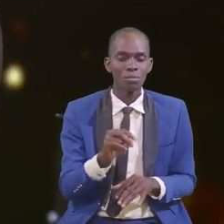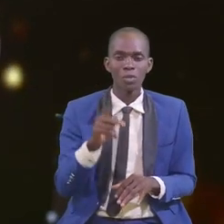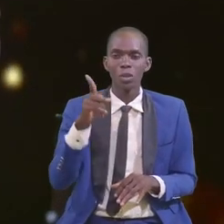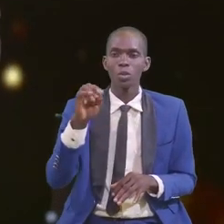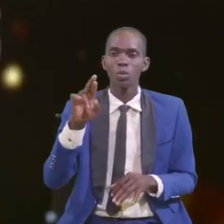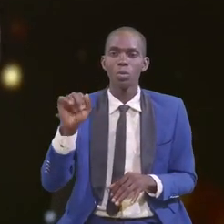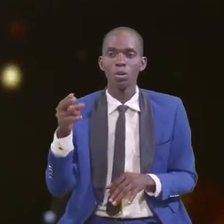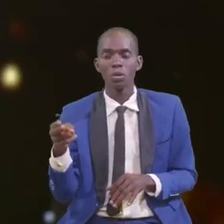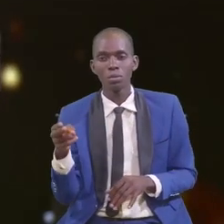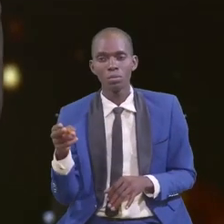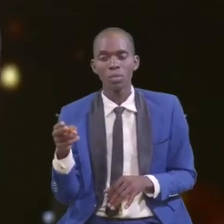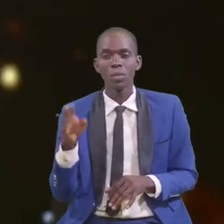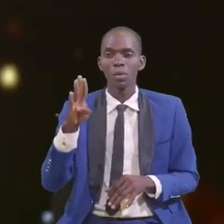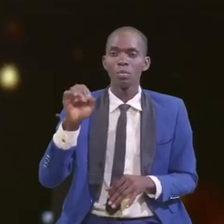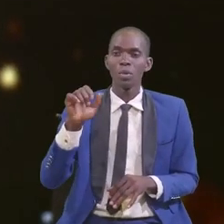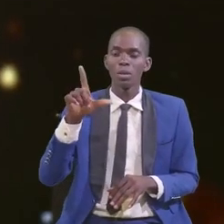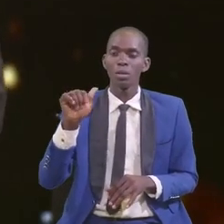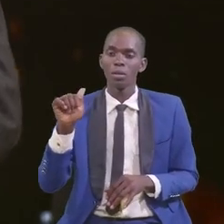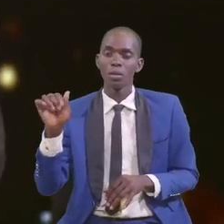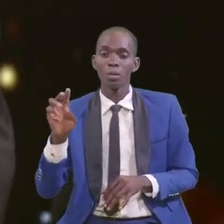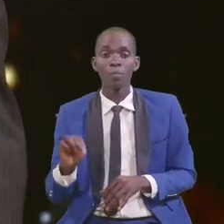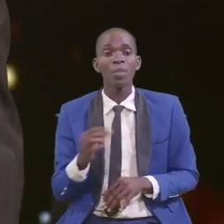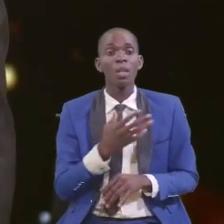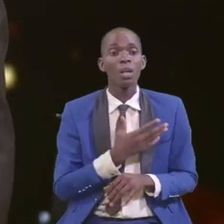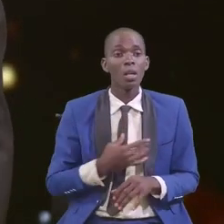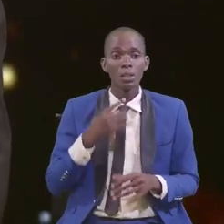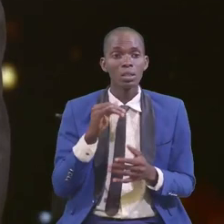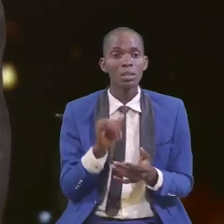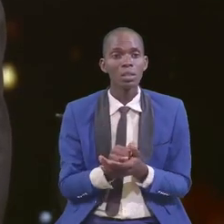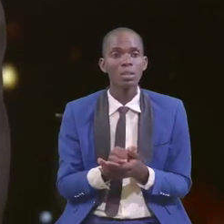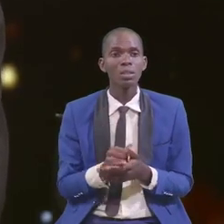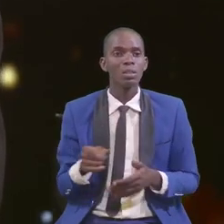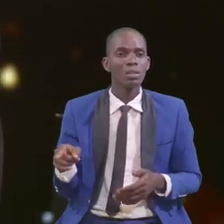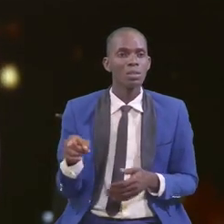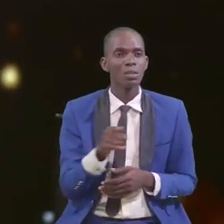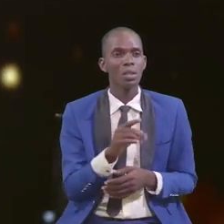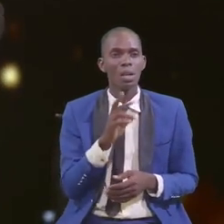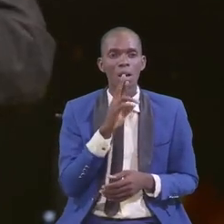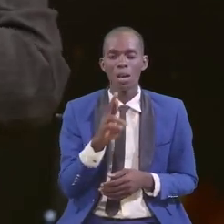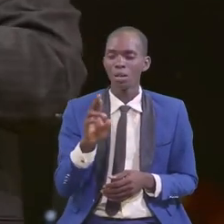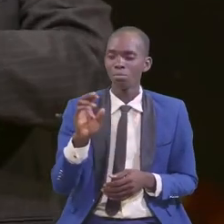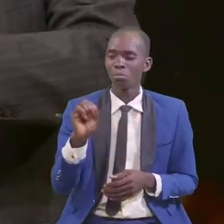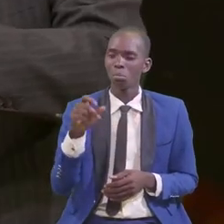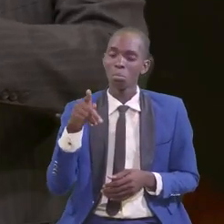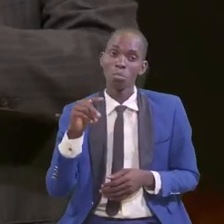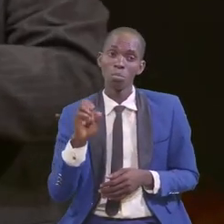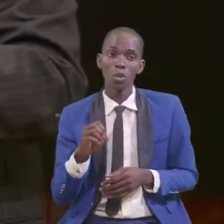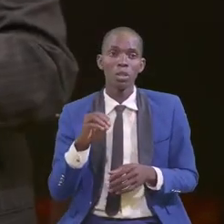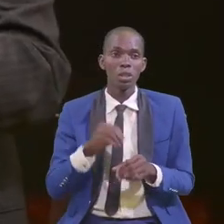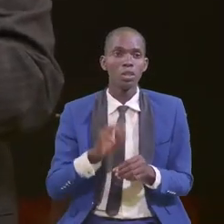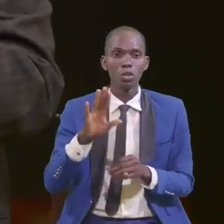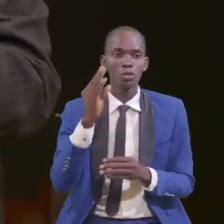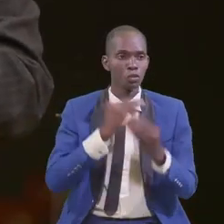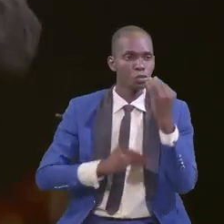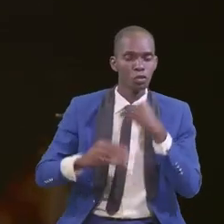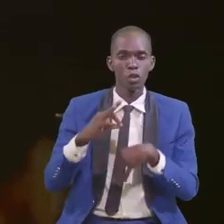Balaam. And then it goes on to say, there are spots in a feast of charity. When they feast with